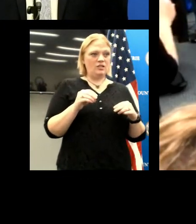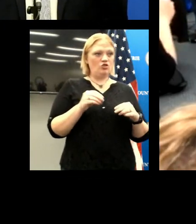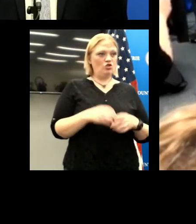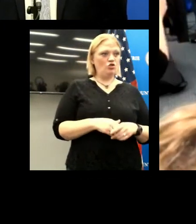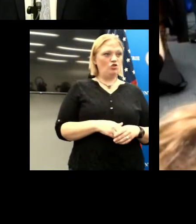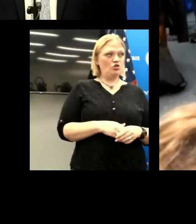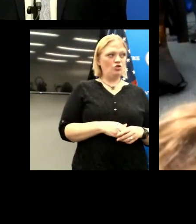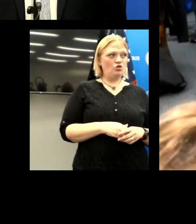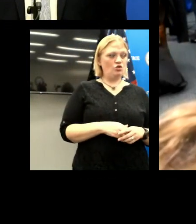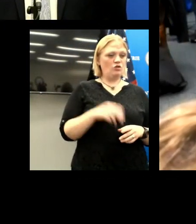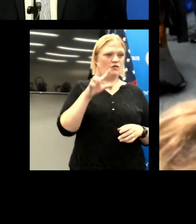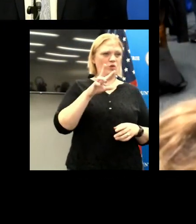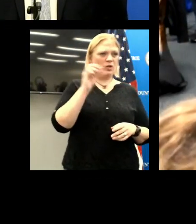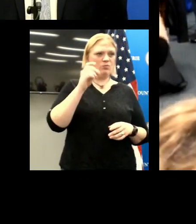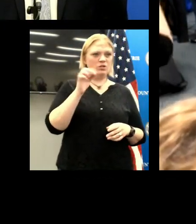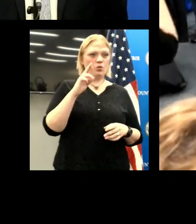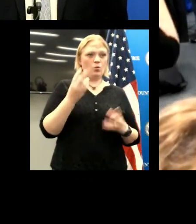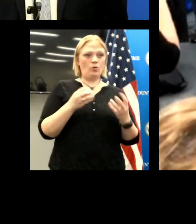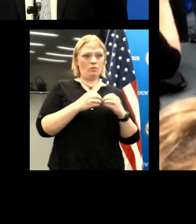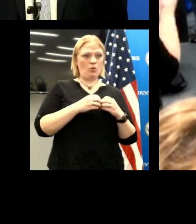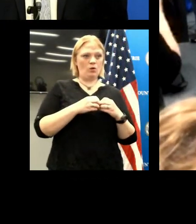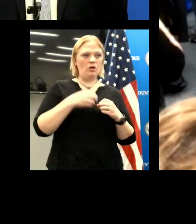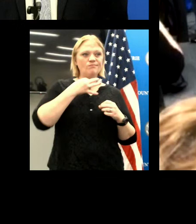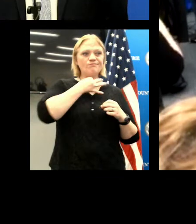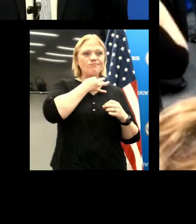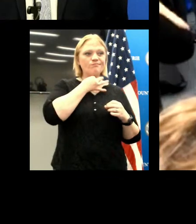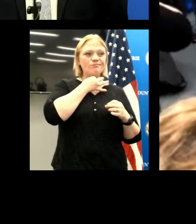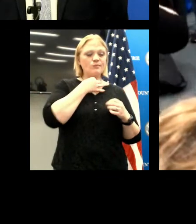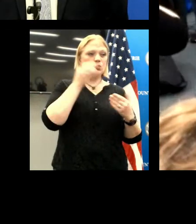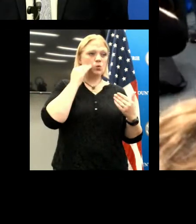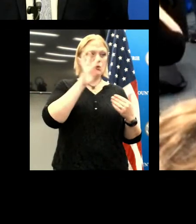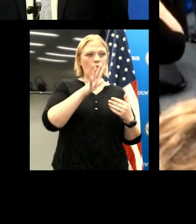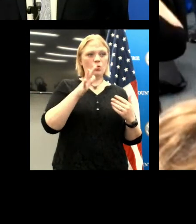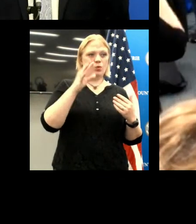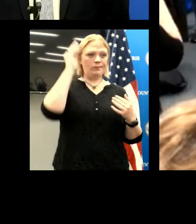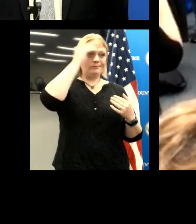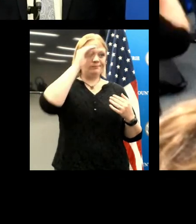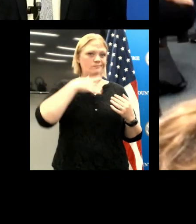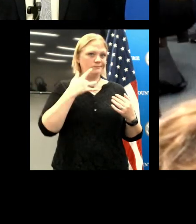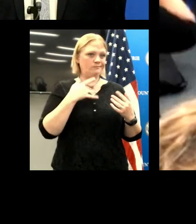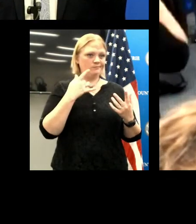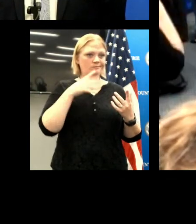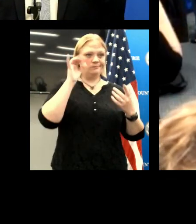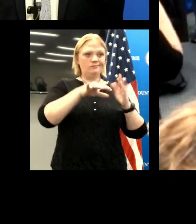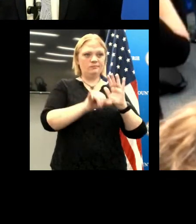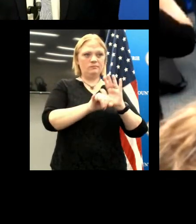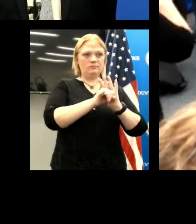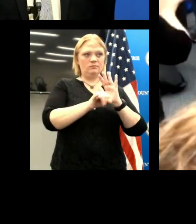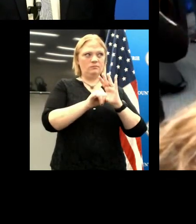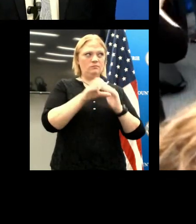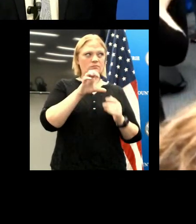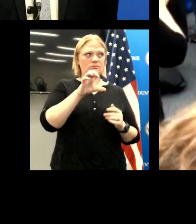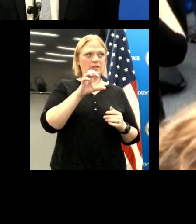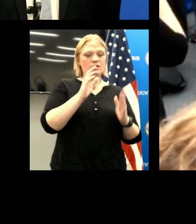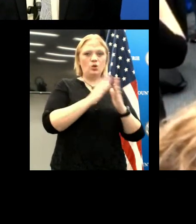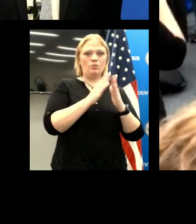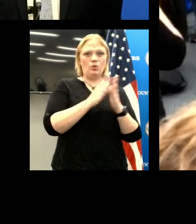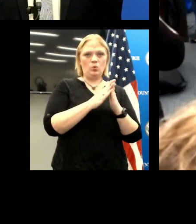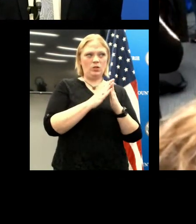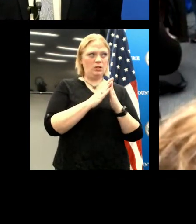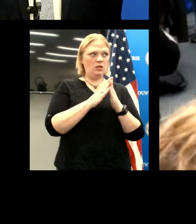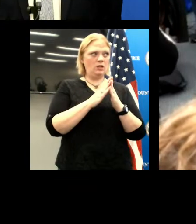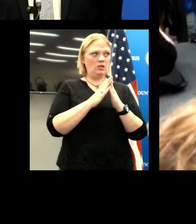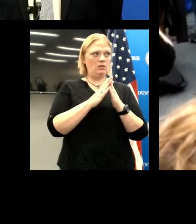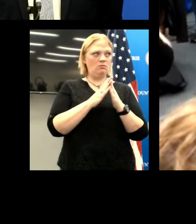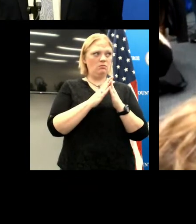greater, and I'm curious to know what your feelings are about that possibly being identified as a community that